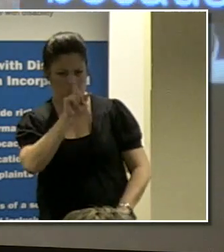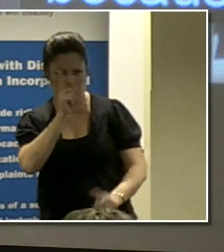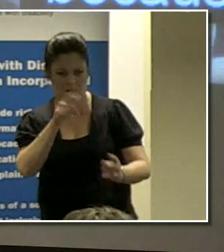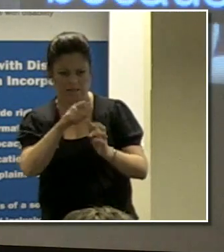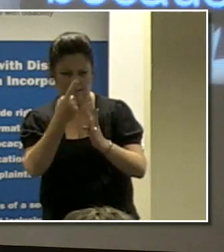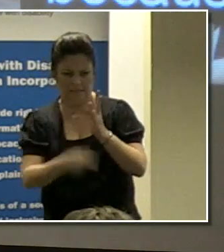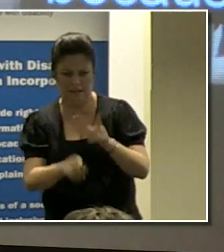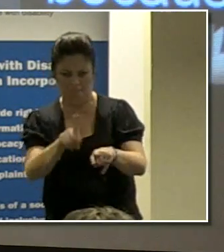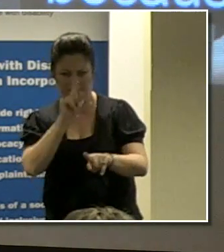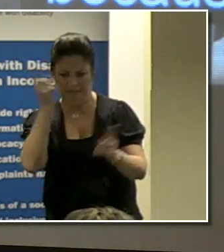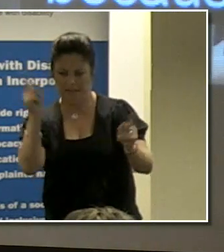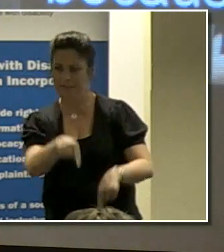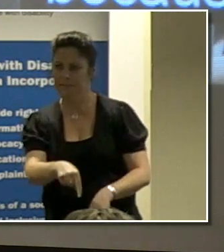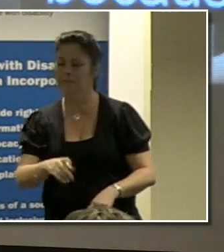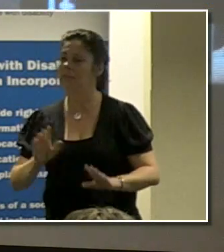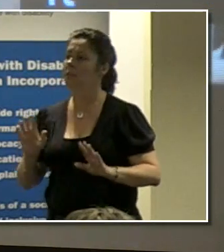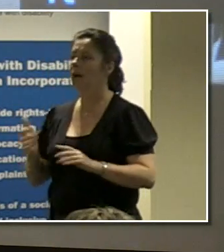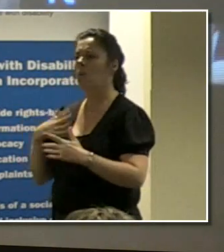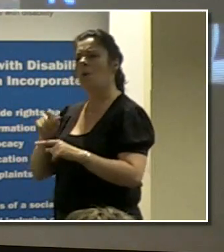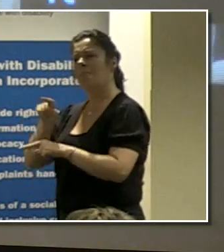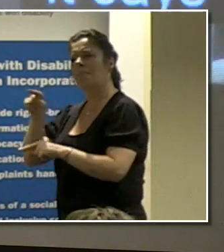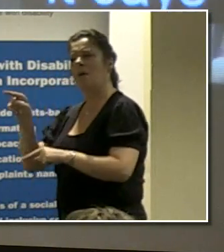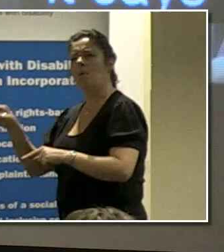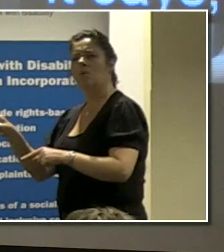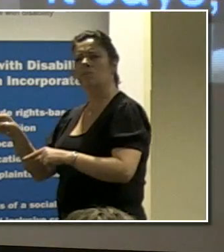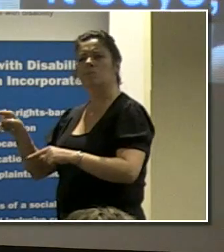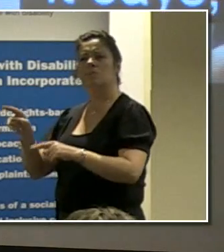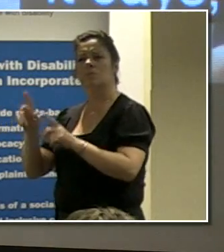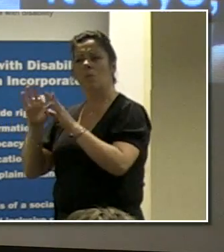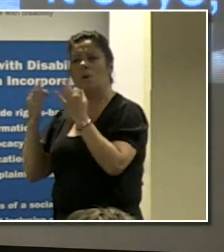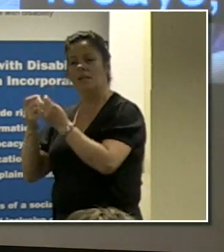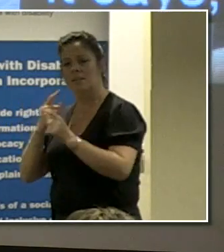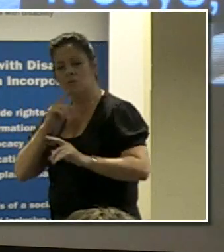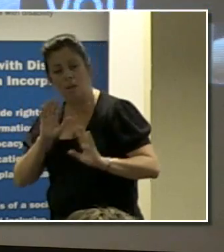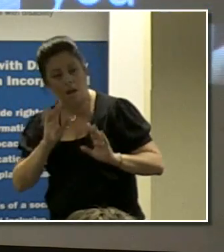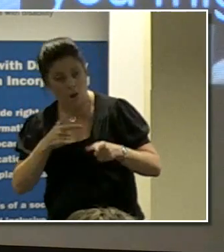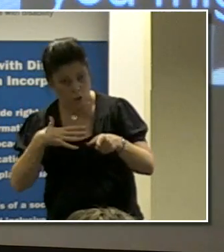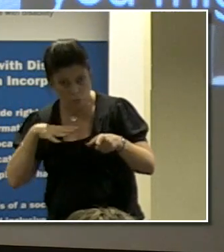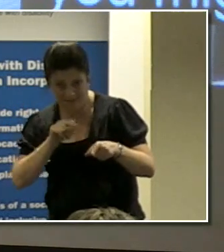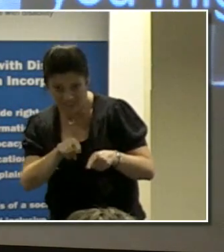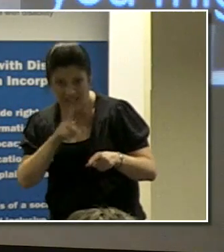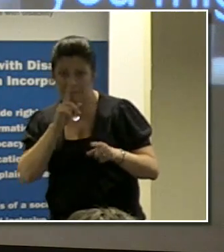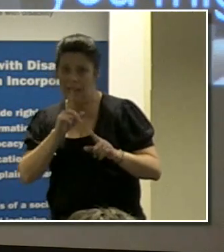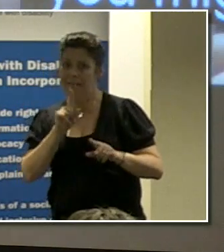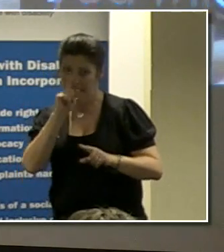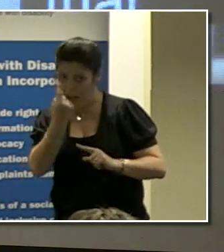says what are the supports that you might need to be able to do that. And so